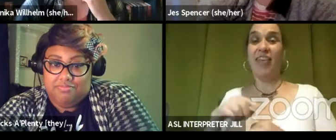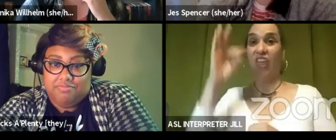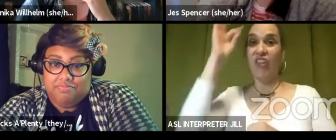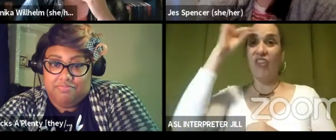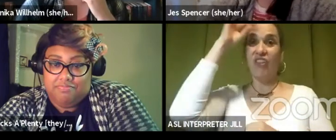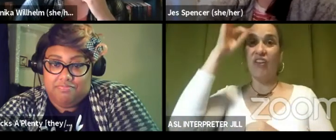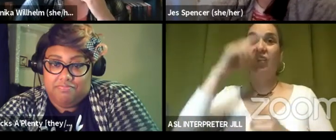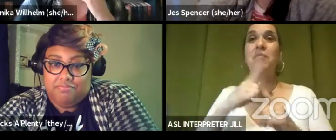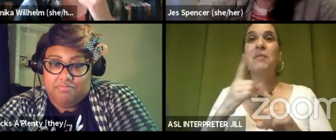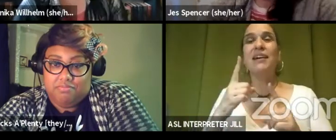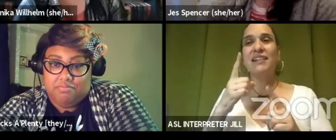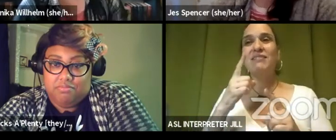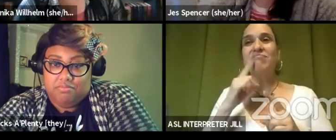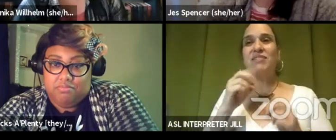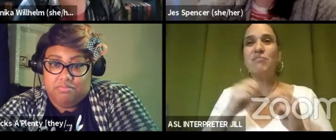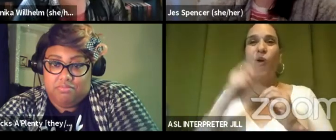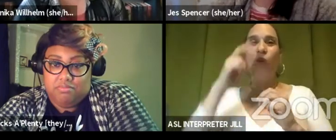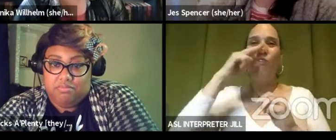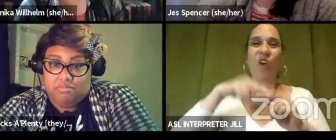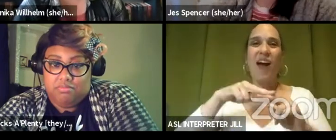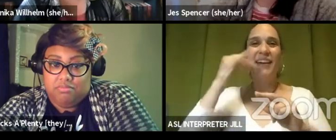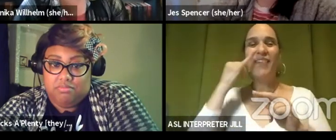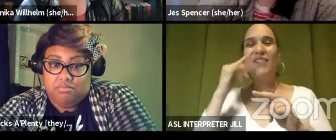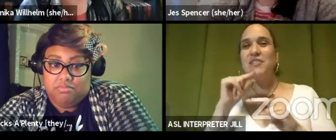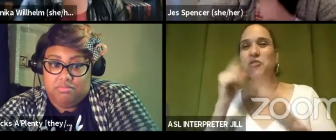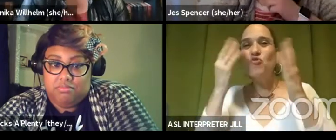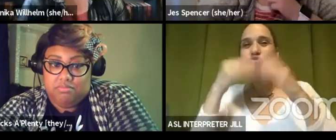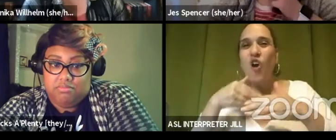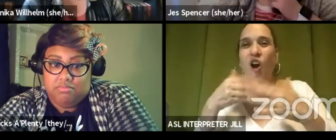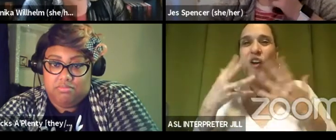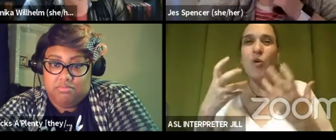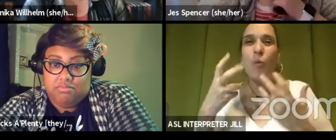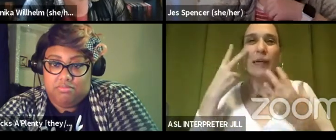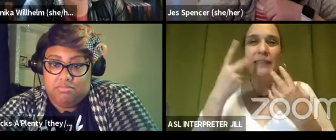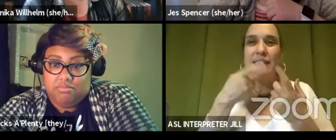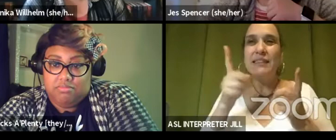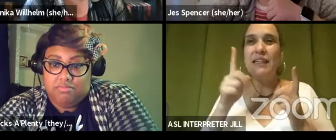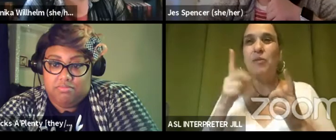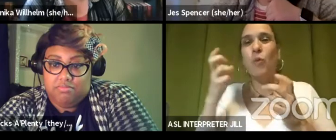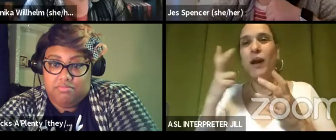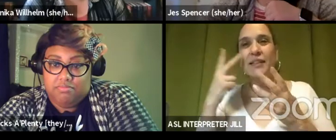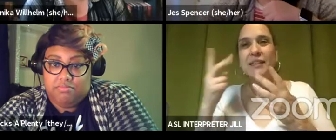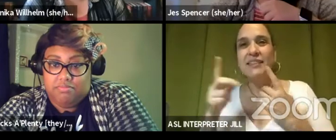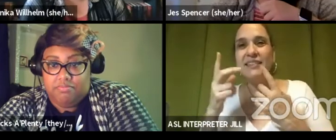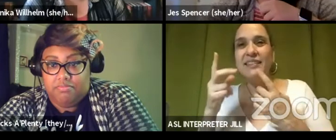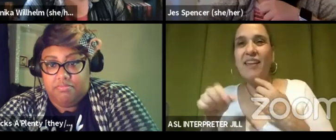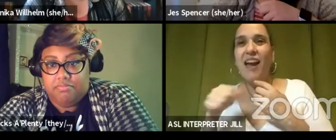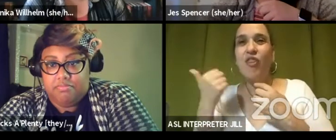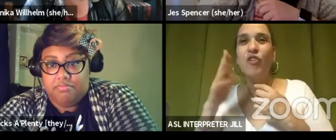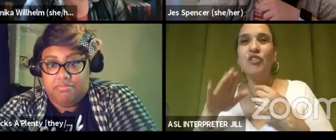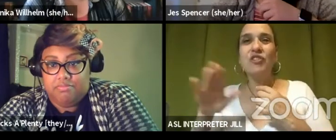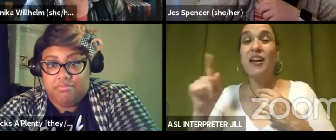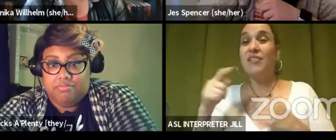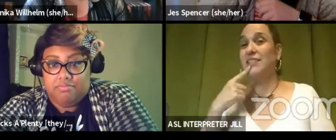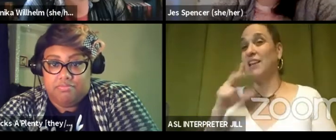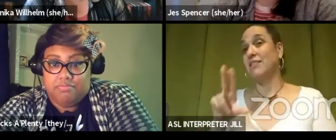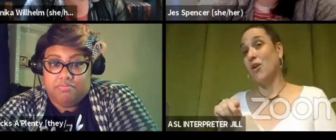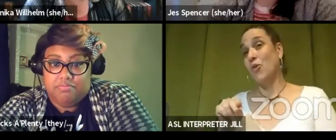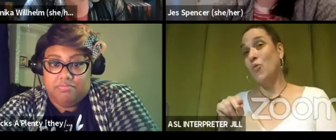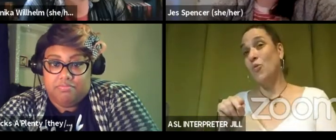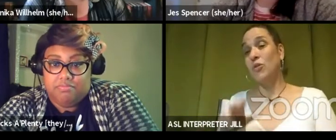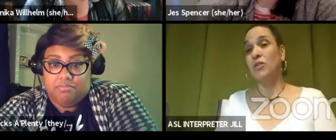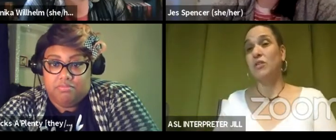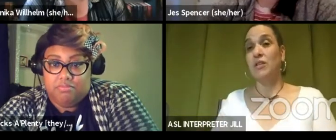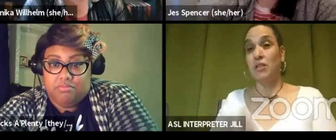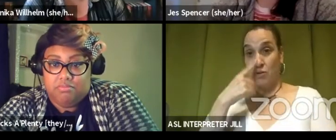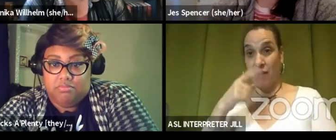there's something fun about it being, like, kind of dark. And you want to see them. And you want to see all the other kids. And, like, you have to say no. Can I just jump